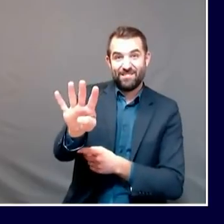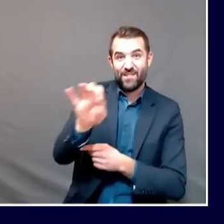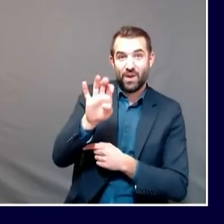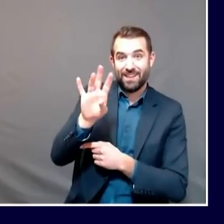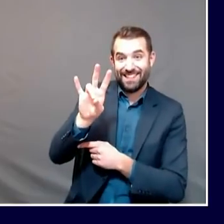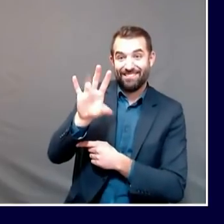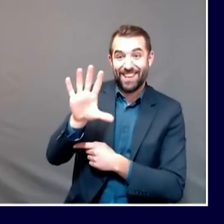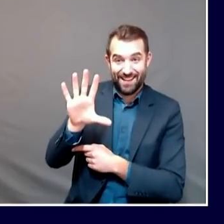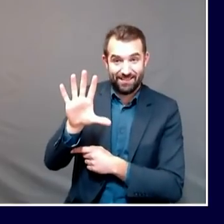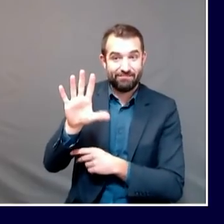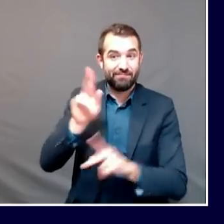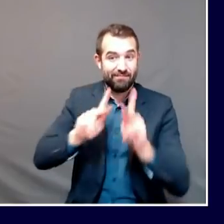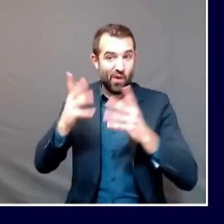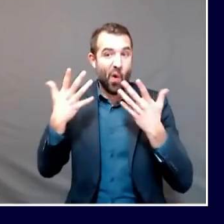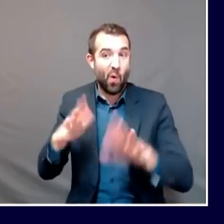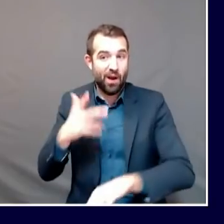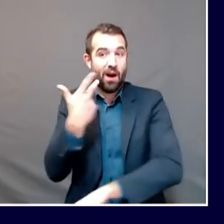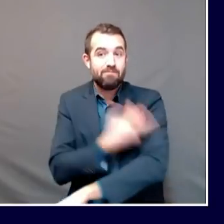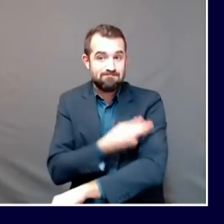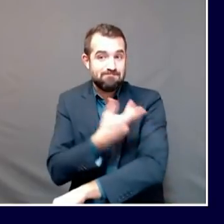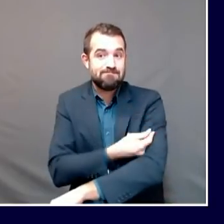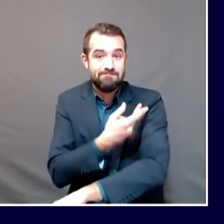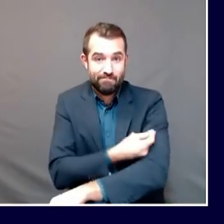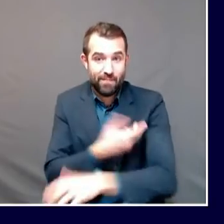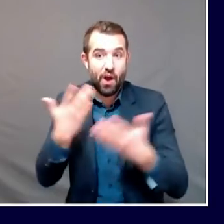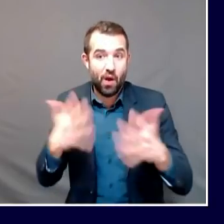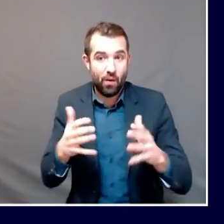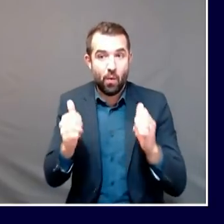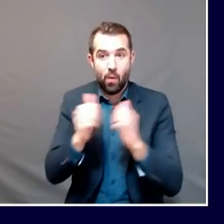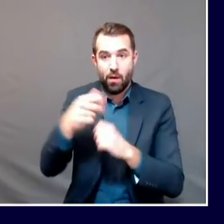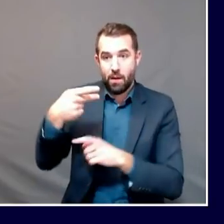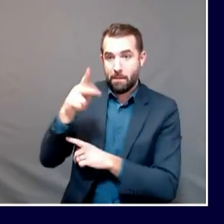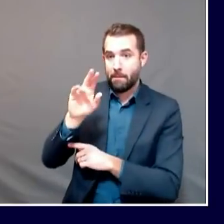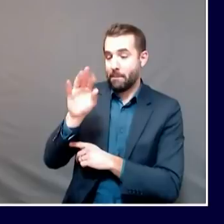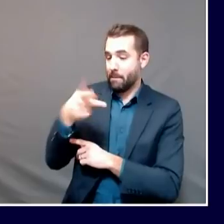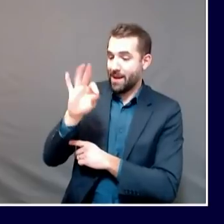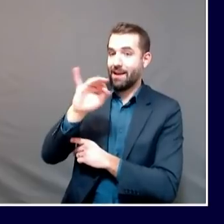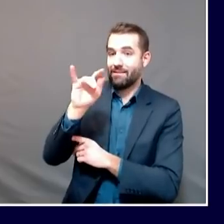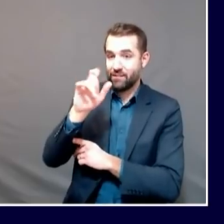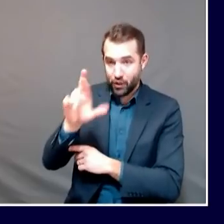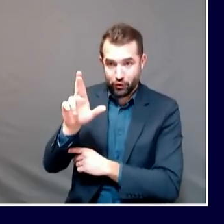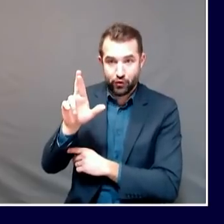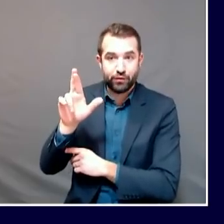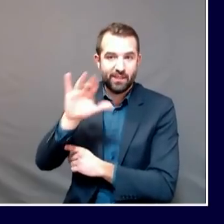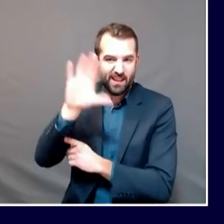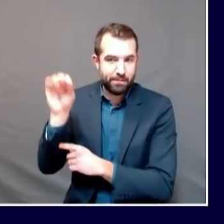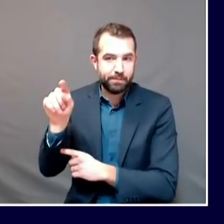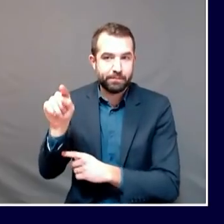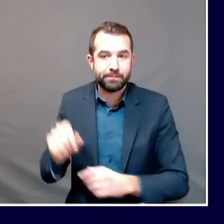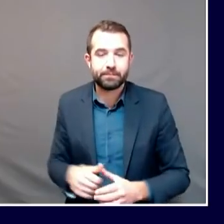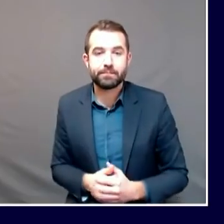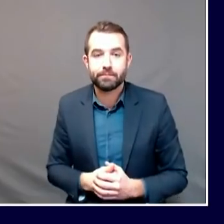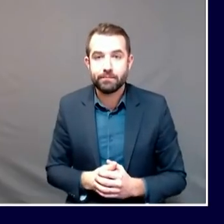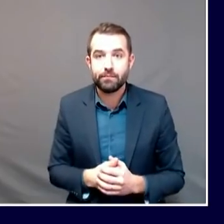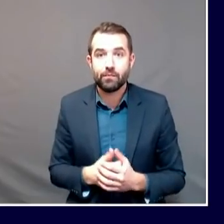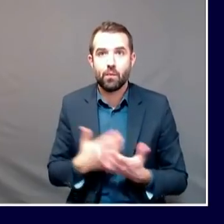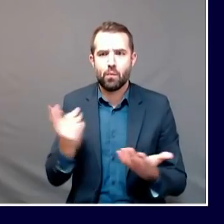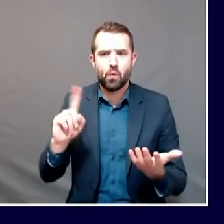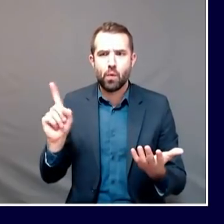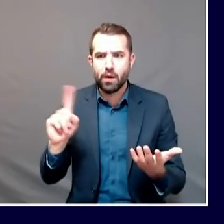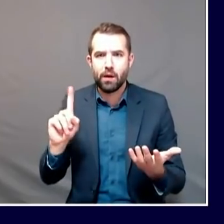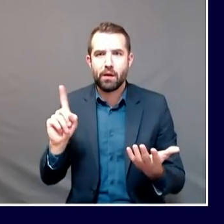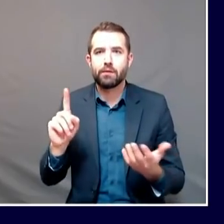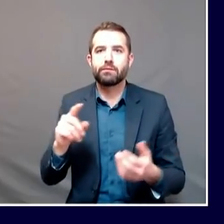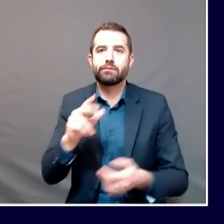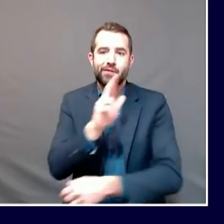been vaccinated with the new Pfizer vaccine. Those vaccines are again occurring in healthcare facilities